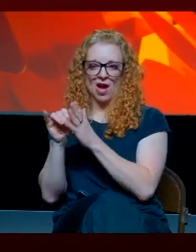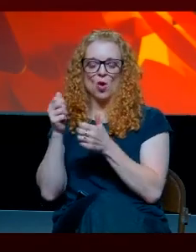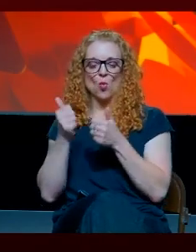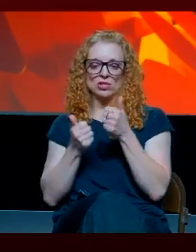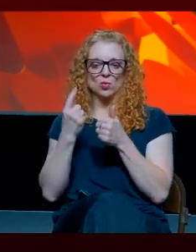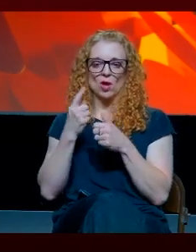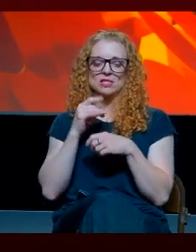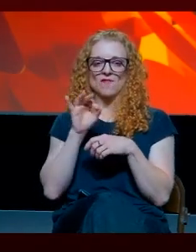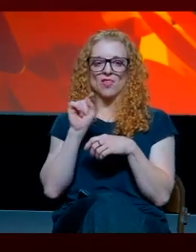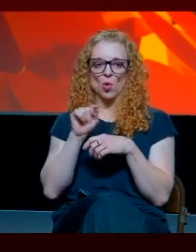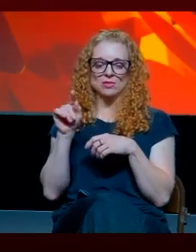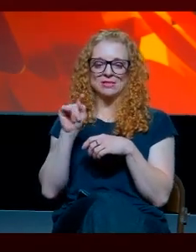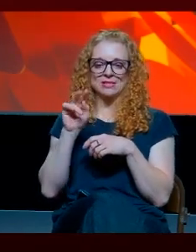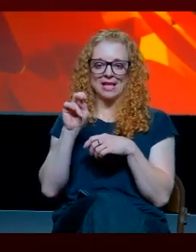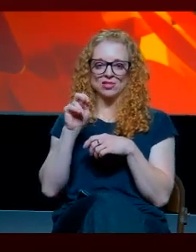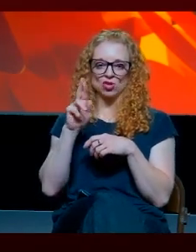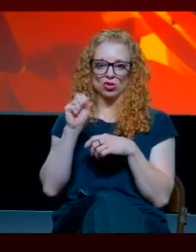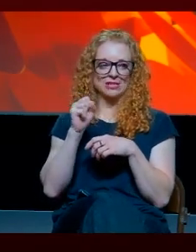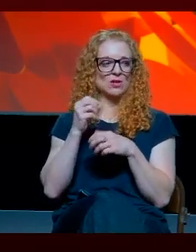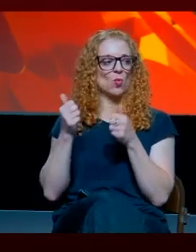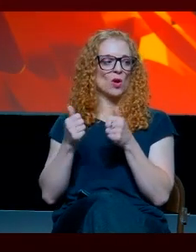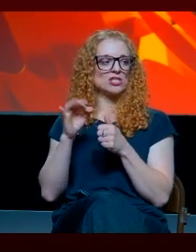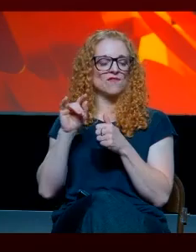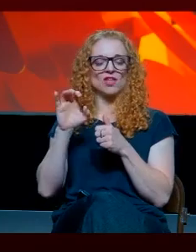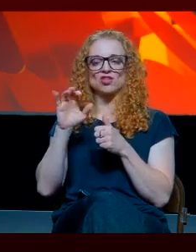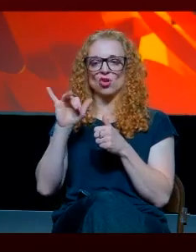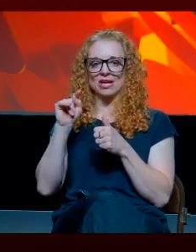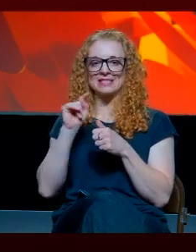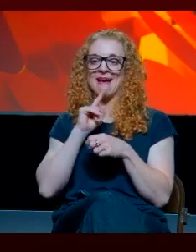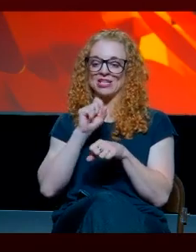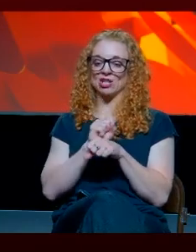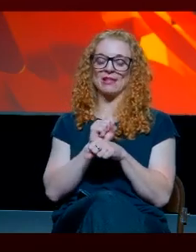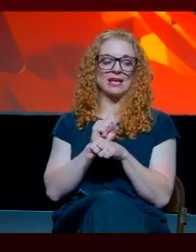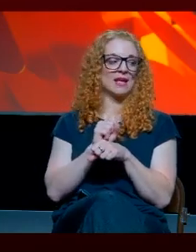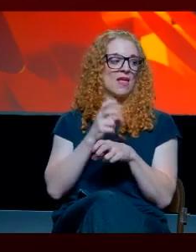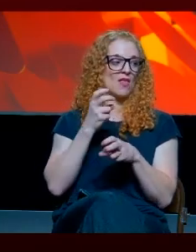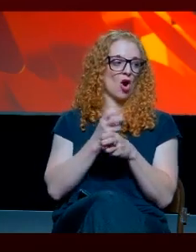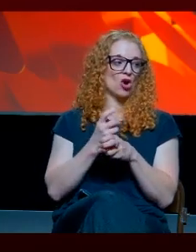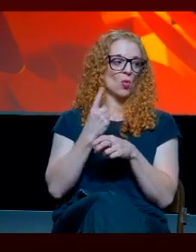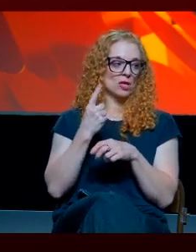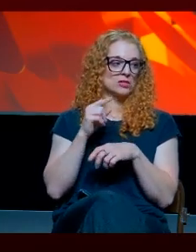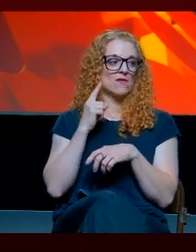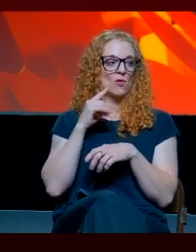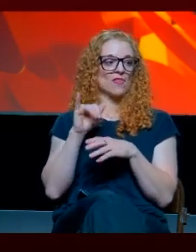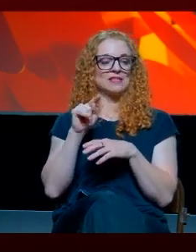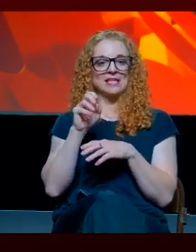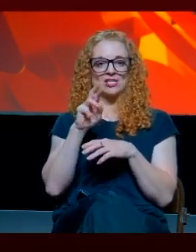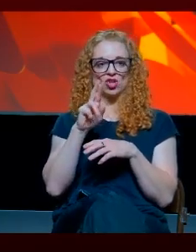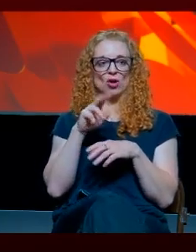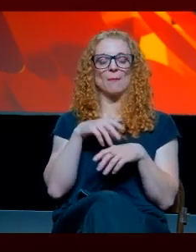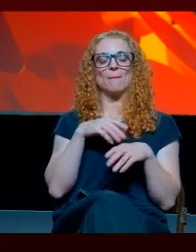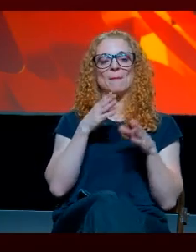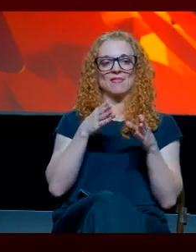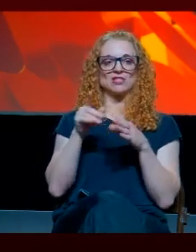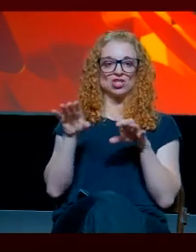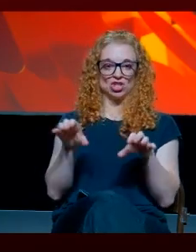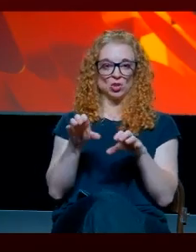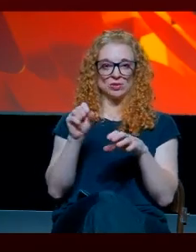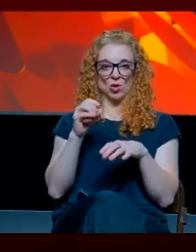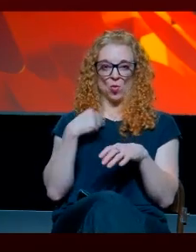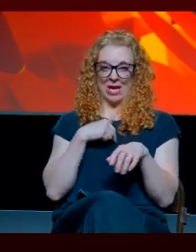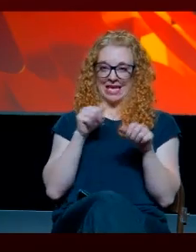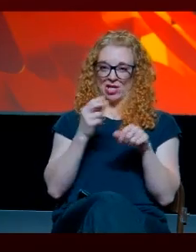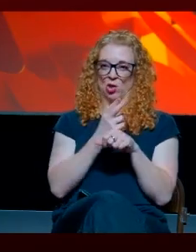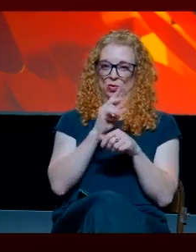ones of those tensors and which ones of those circuits are actually the hard ones for the tensor methods to do, so that we can